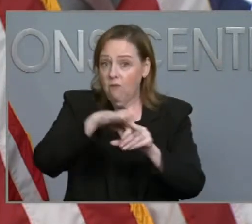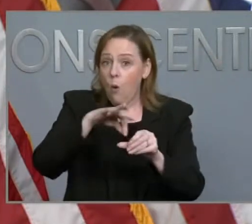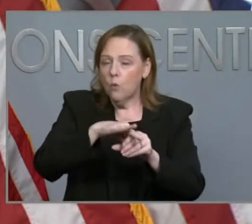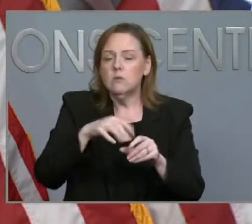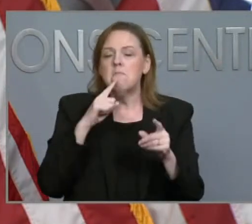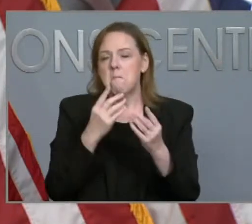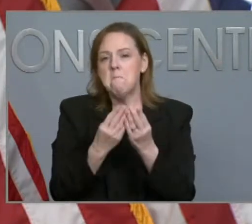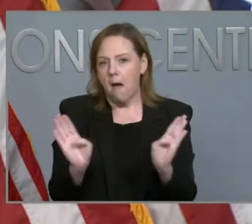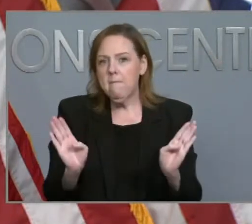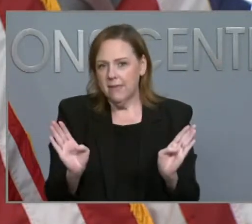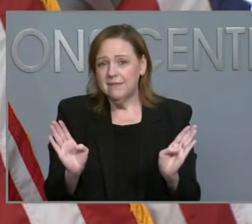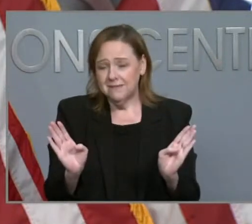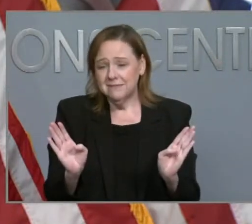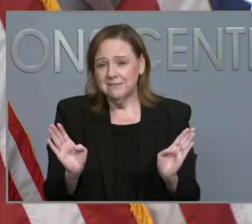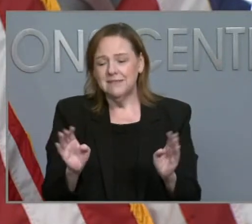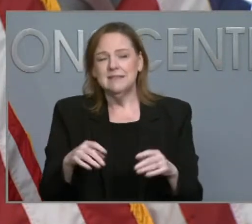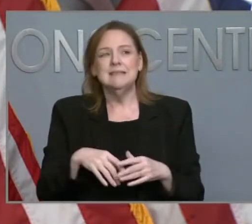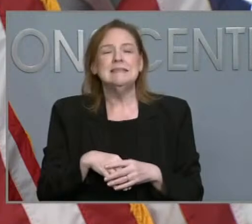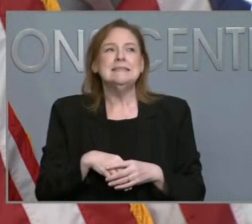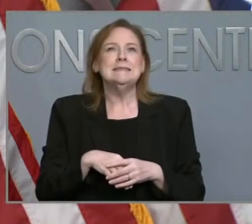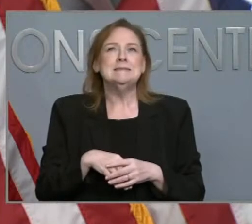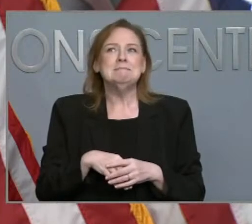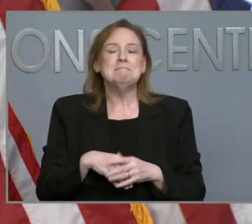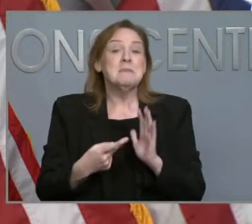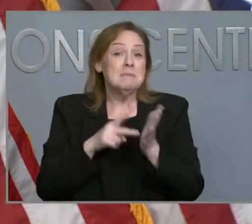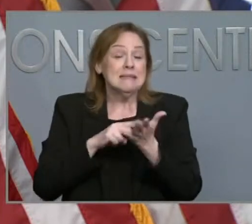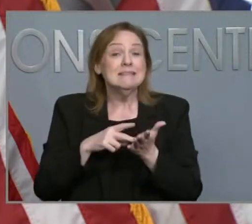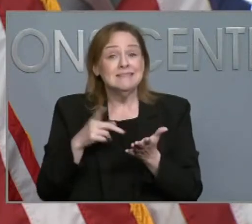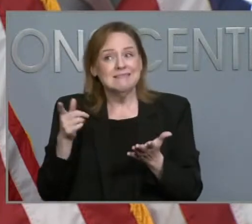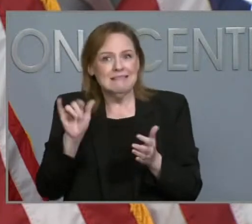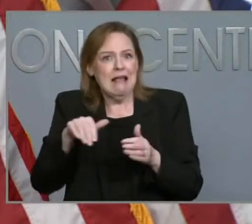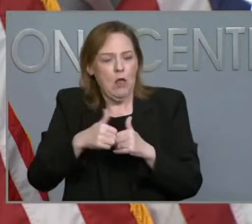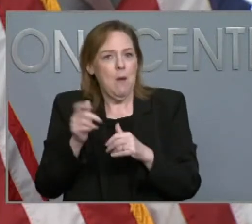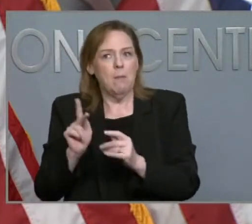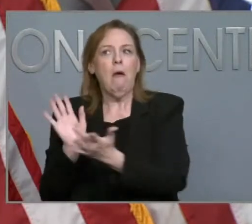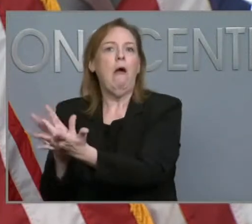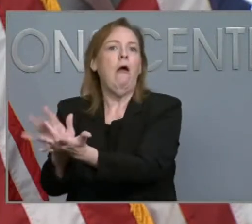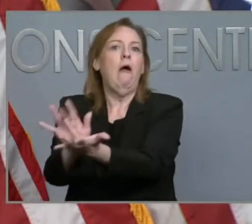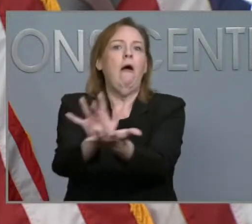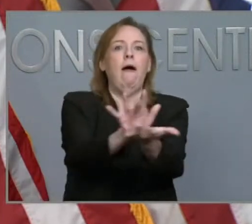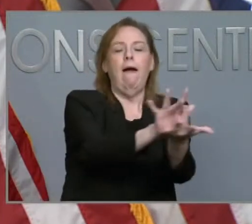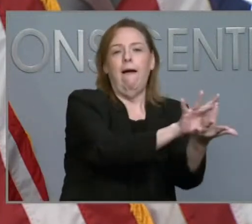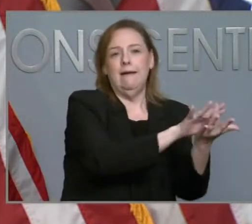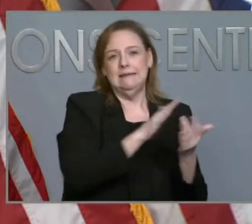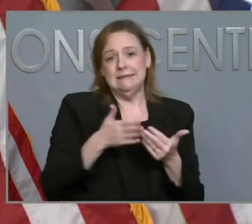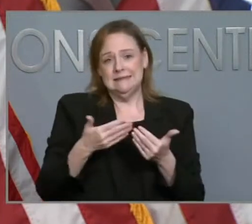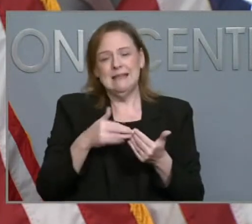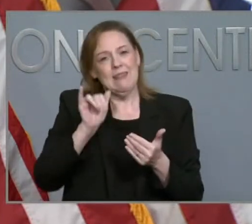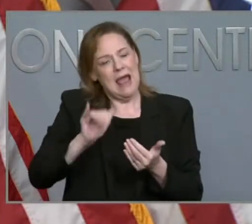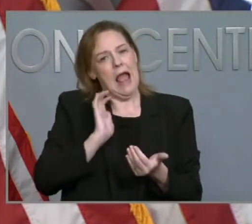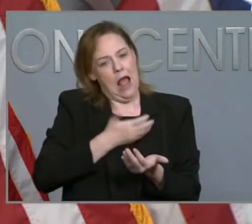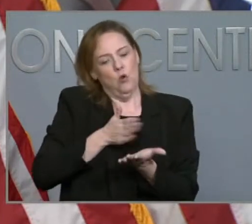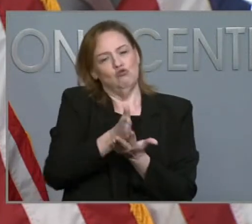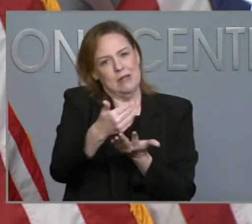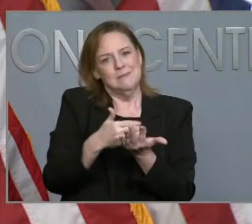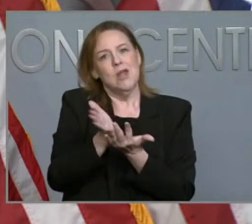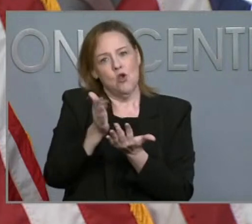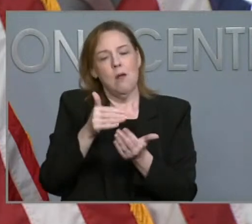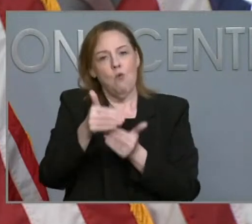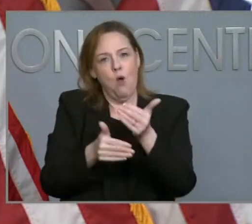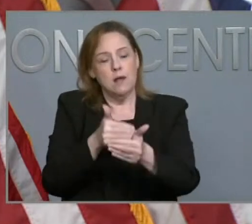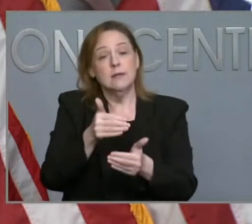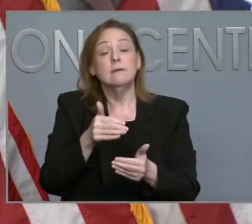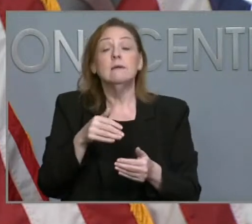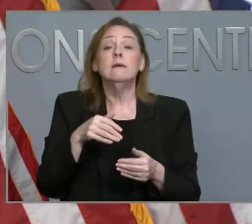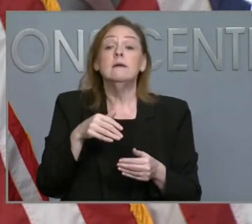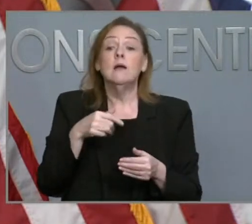that, but it is also it's a way that we're transparent. It is not known how you